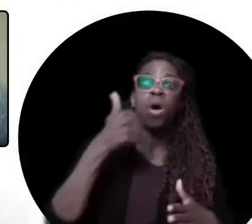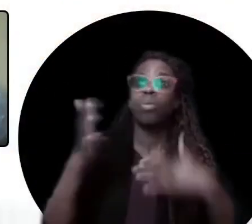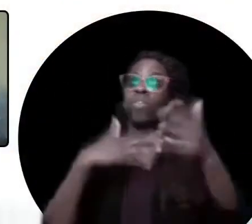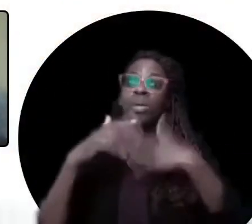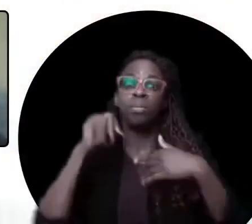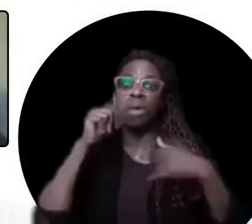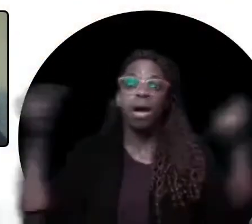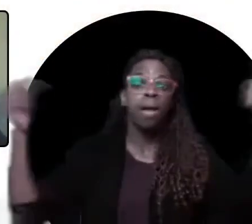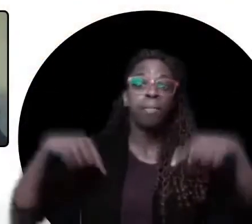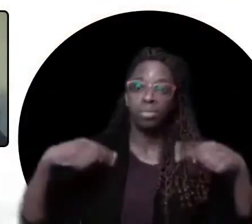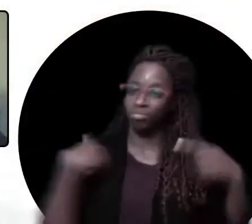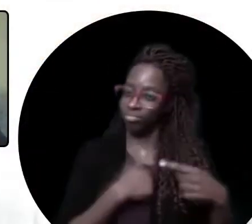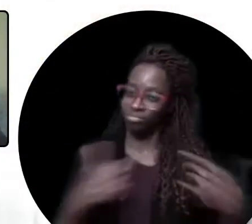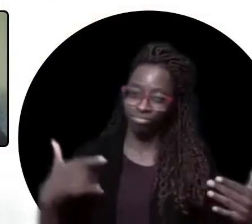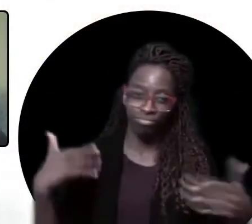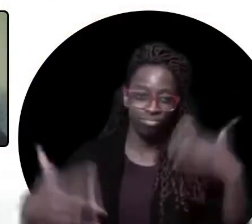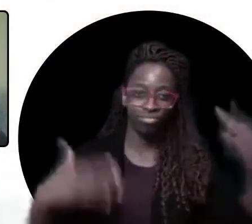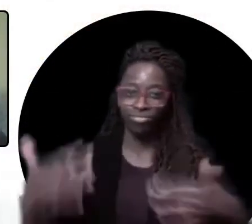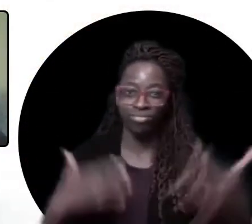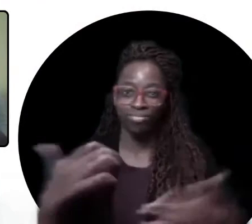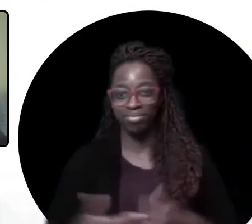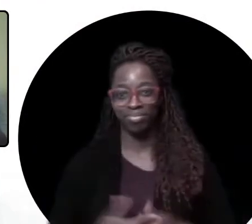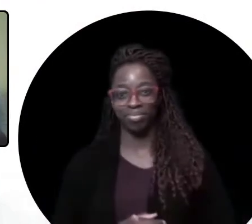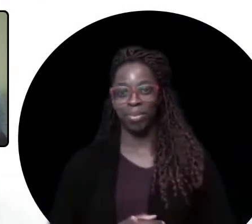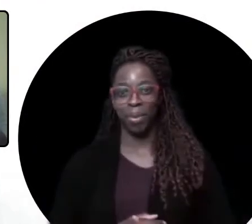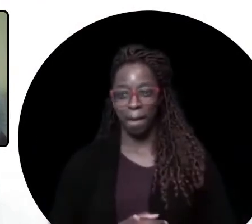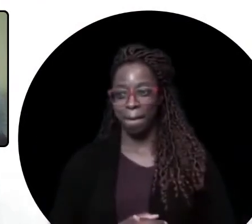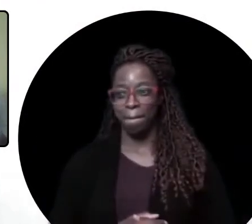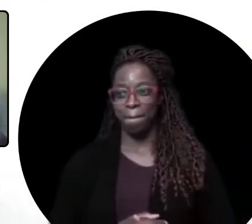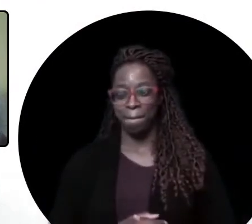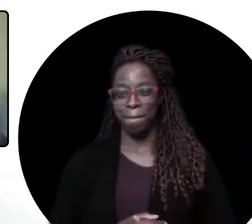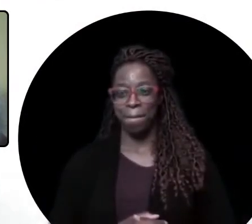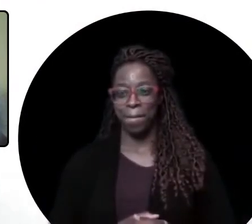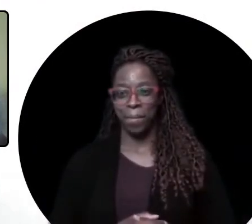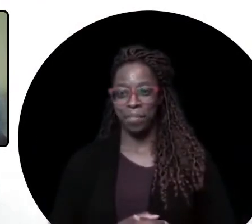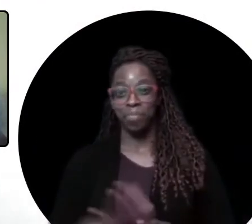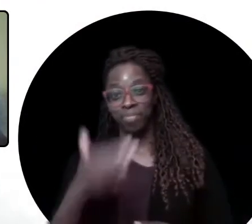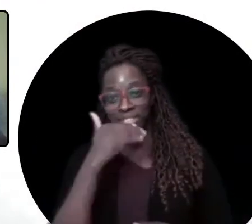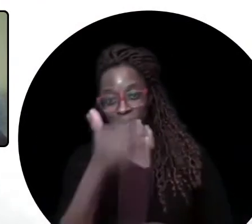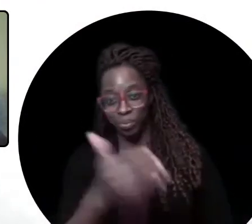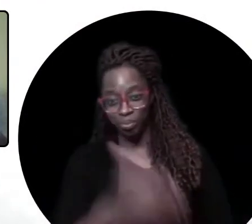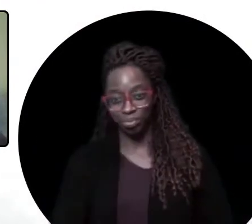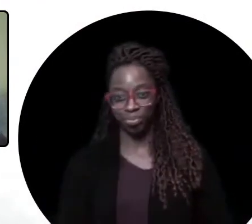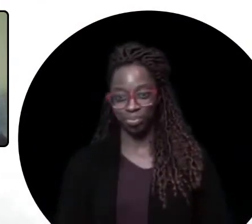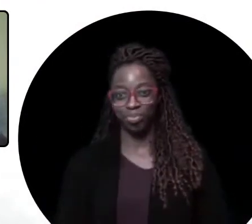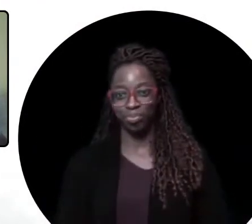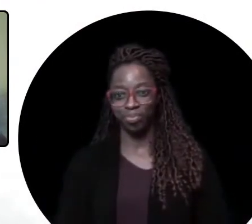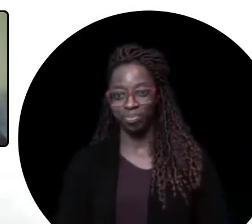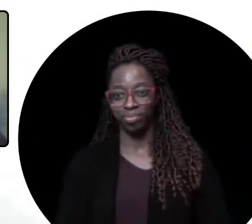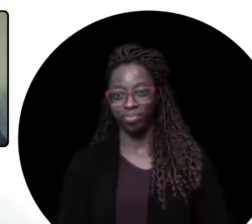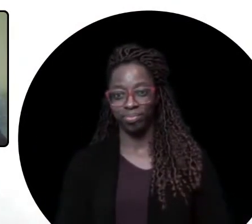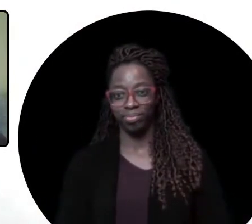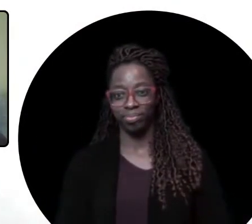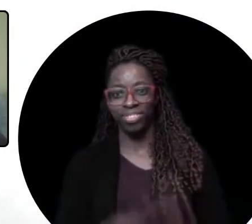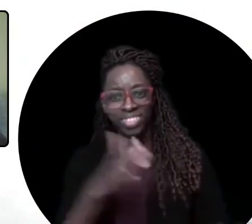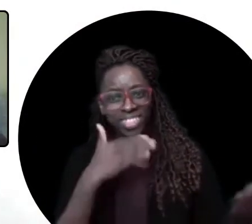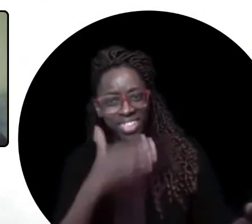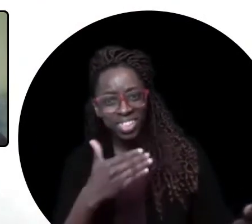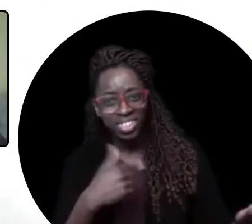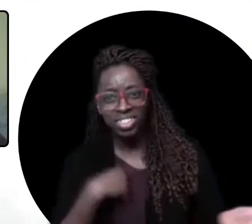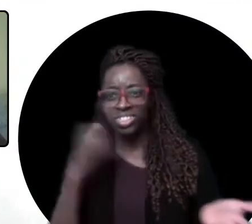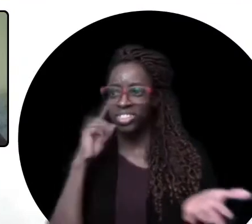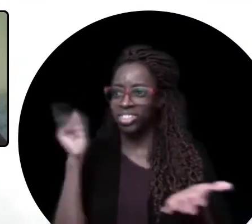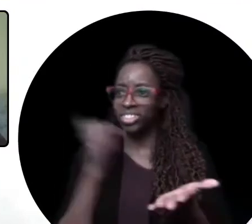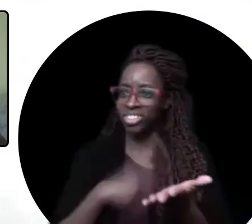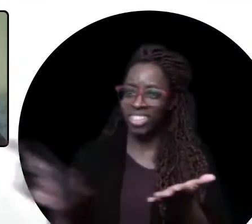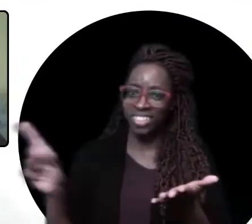Well, thank you. Thank you for that. Yeah. I do want to check in. We have 7 more minutes, but we're going to do a interpreter